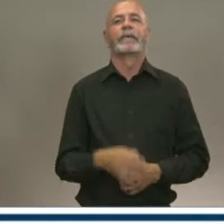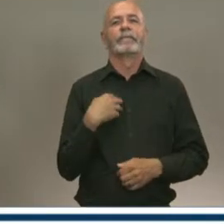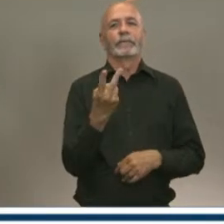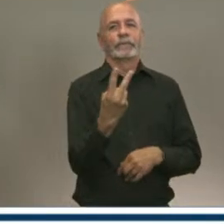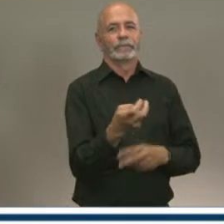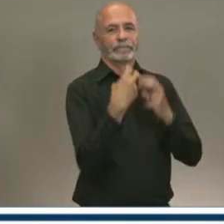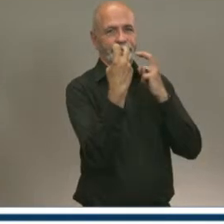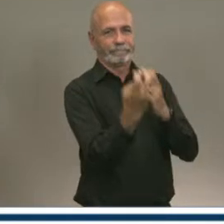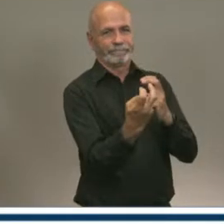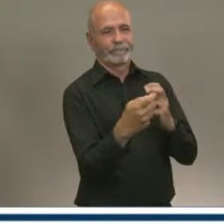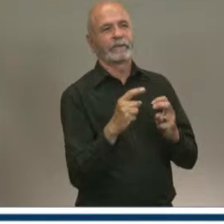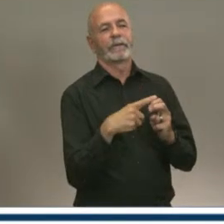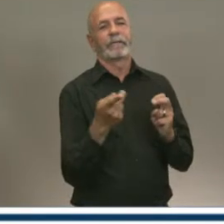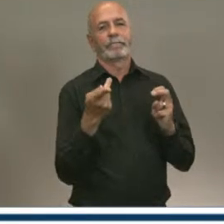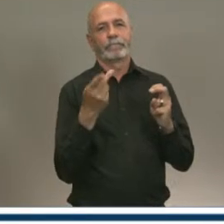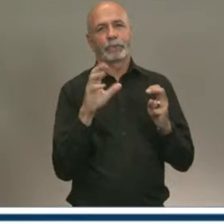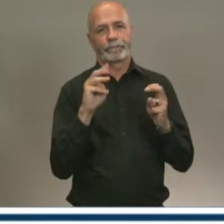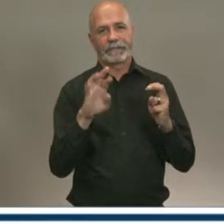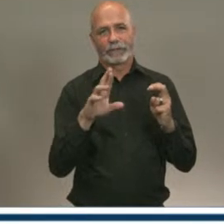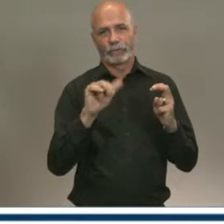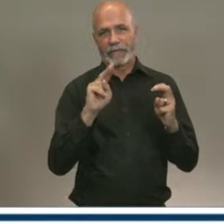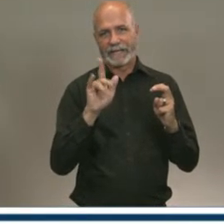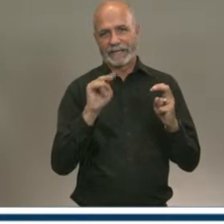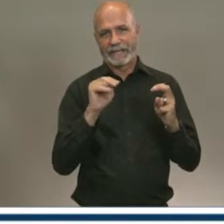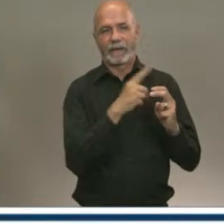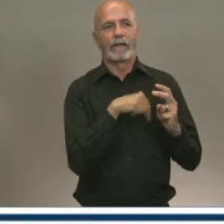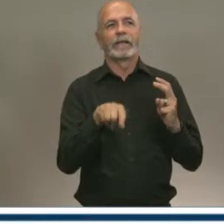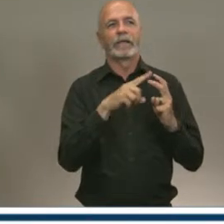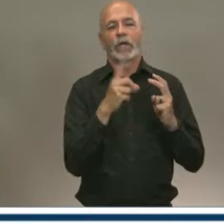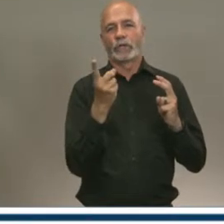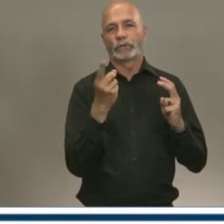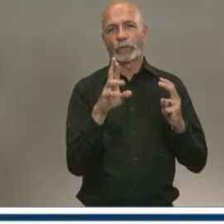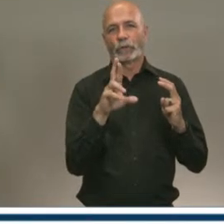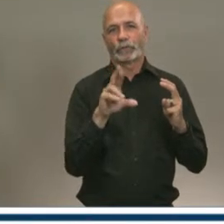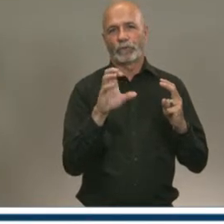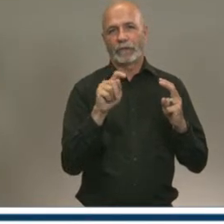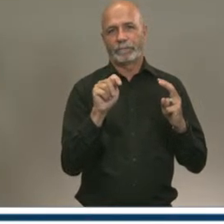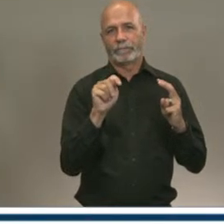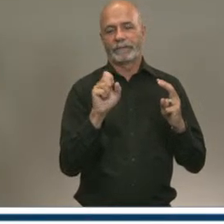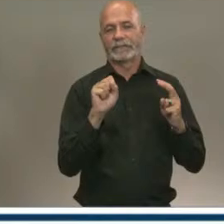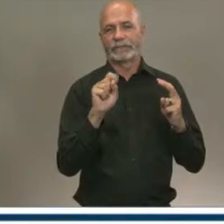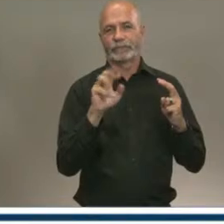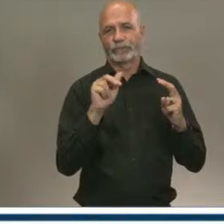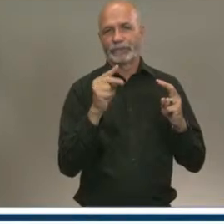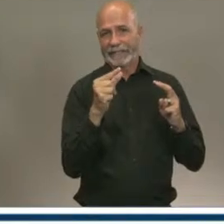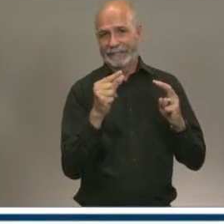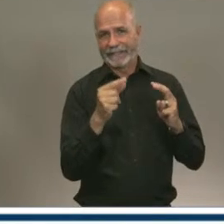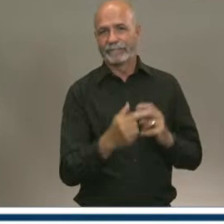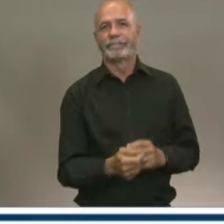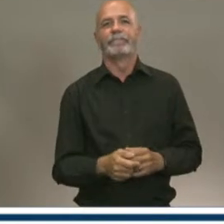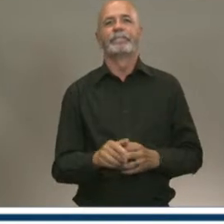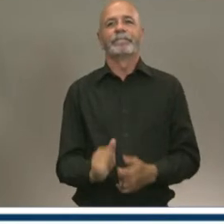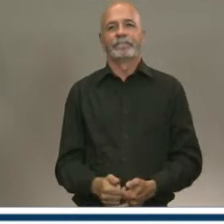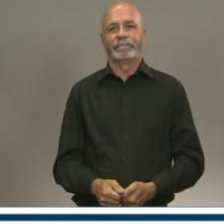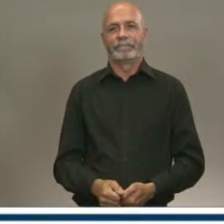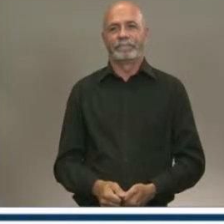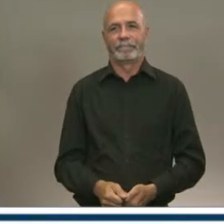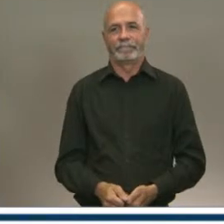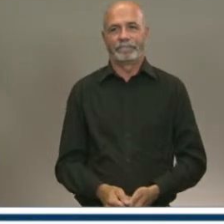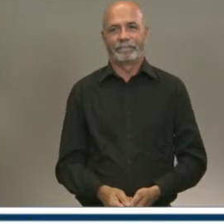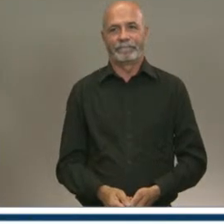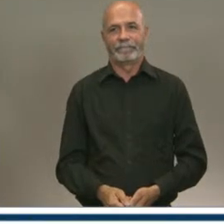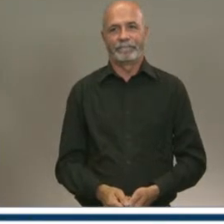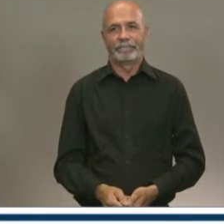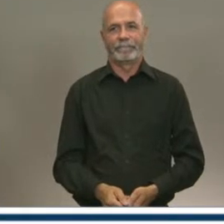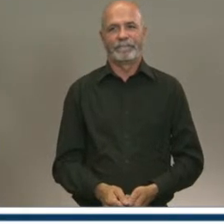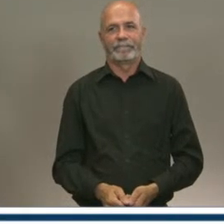me to introduce the Honourable Ian Rankin, Premier of Nova Scotia, and Dr. Robert Strang, Chief Medical Officer of Health for